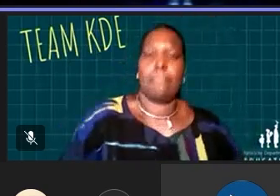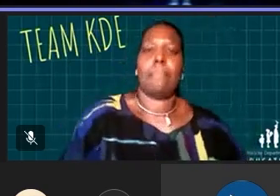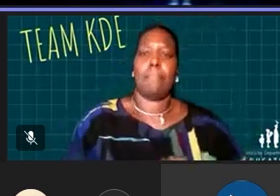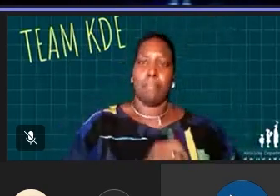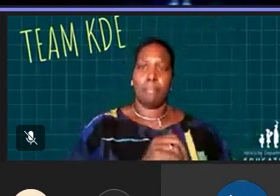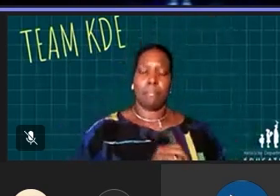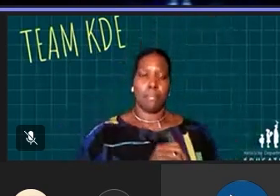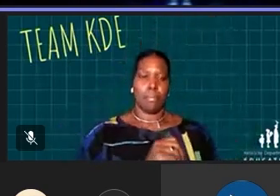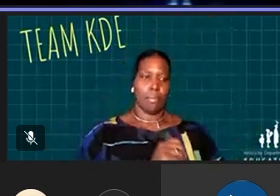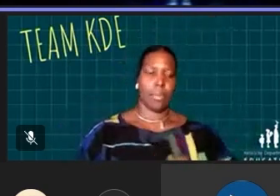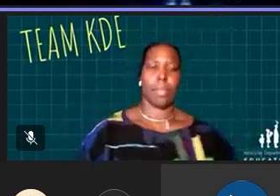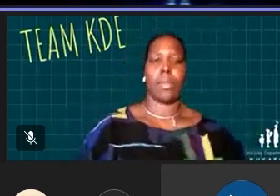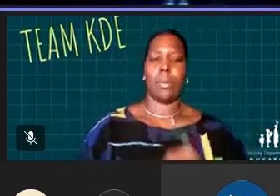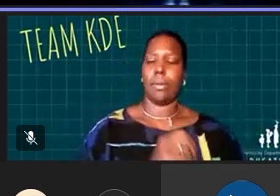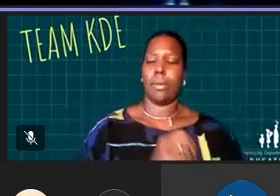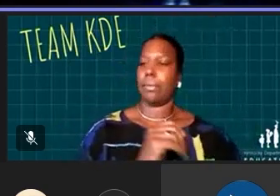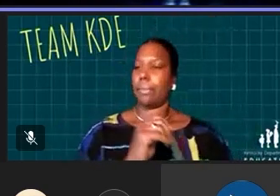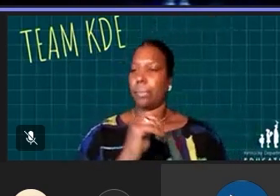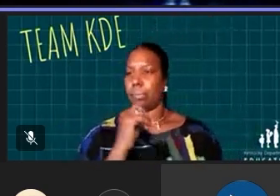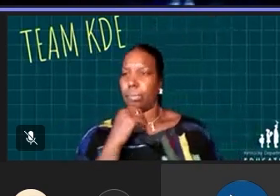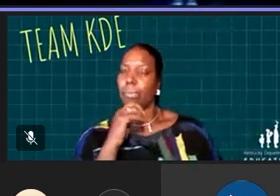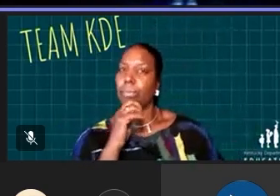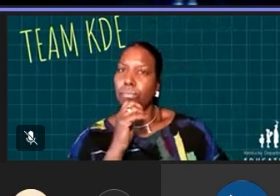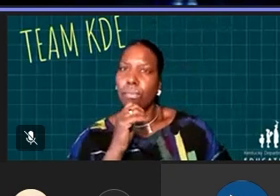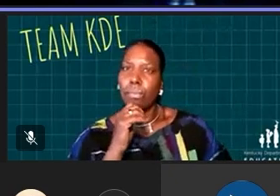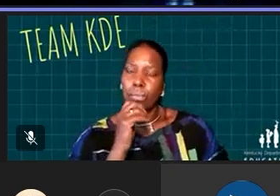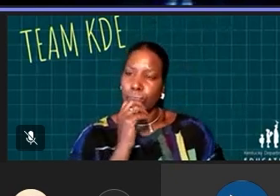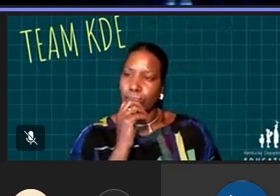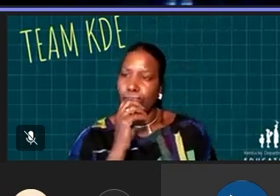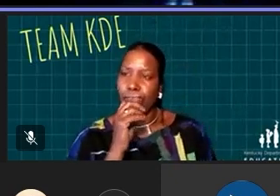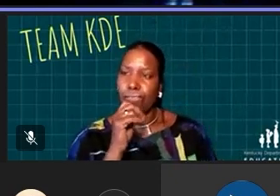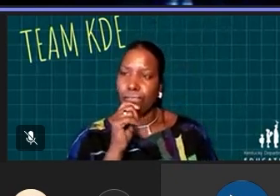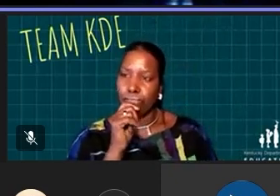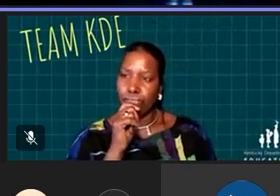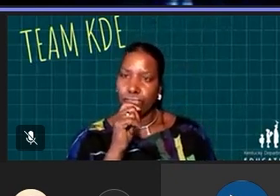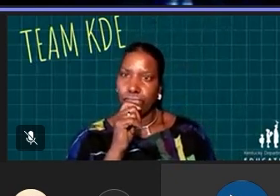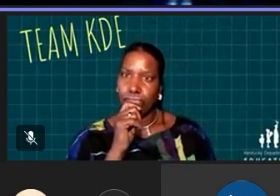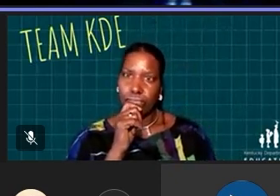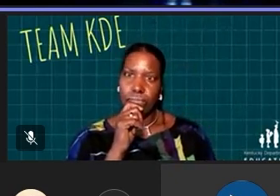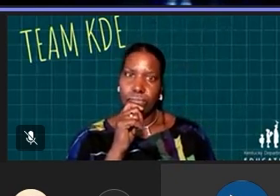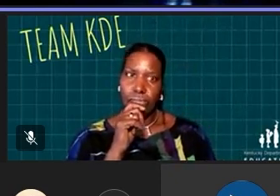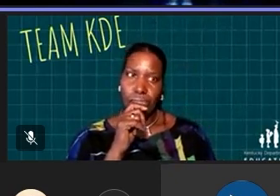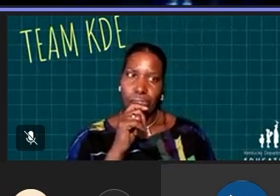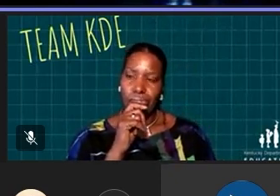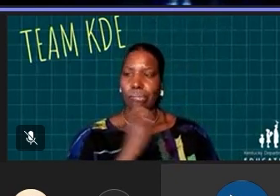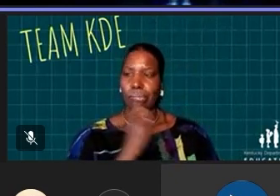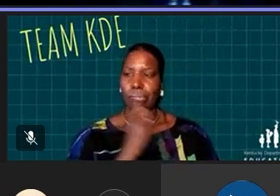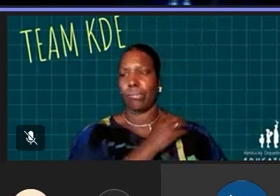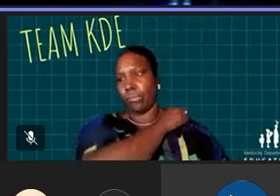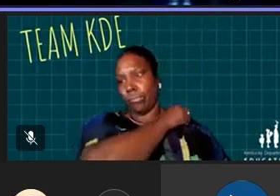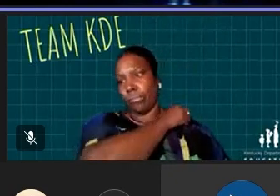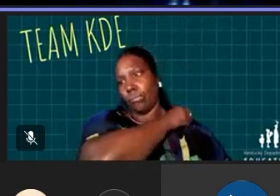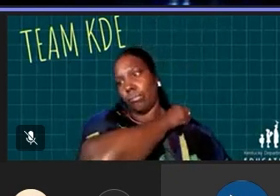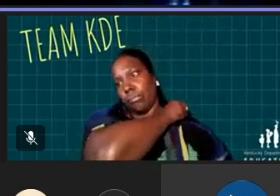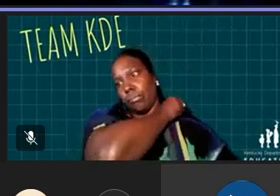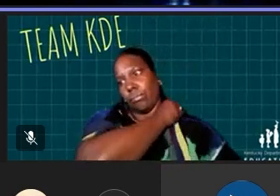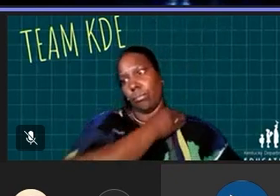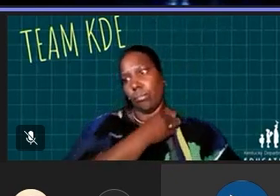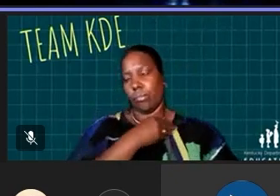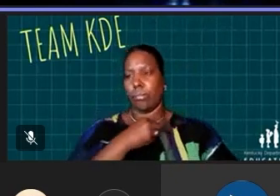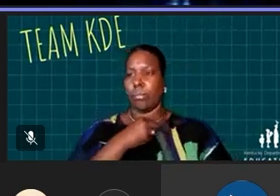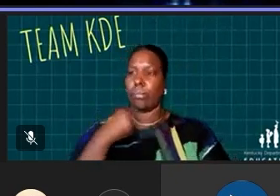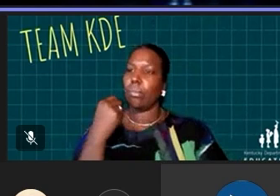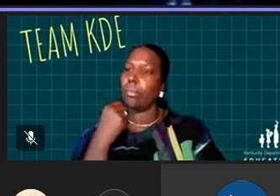earlier, is that if you ask for a certain number of strands, you are basically demonstrating a preference